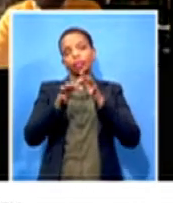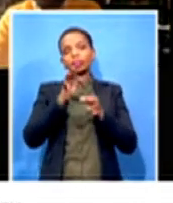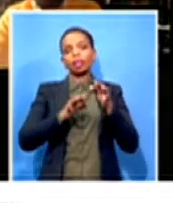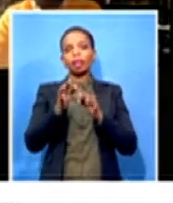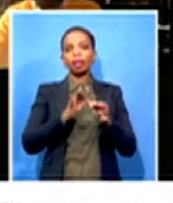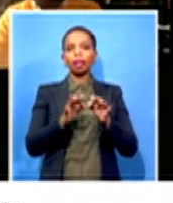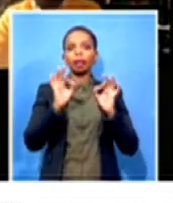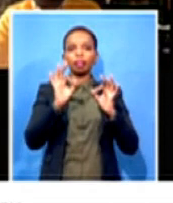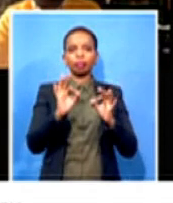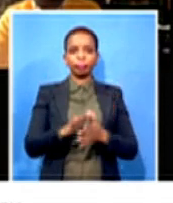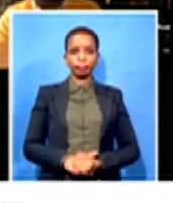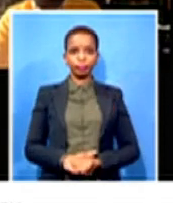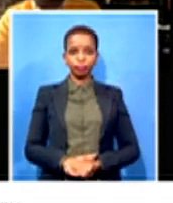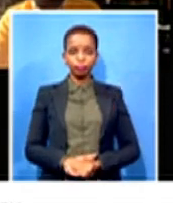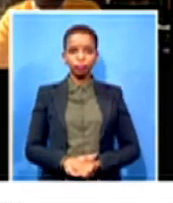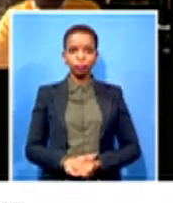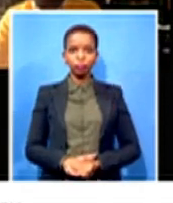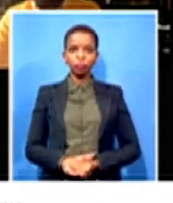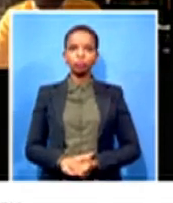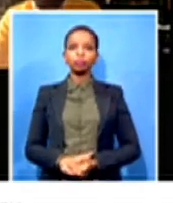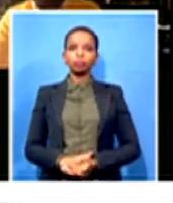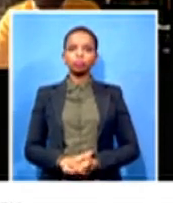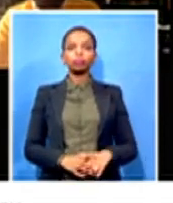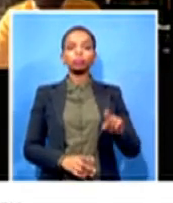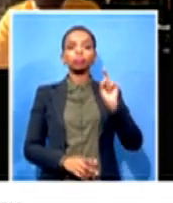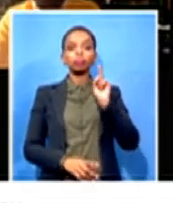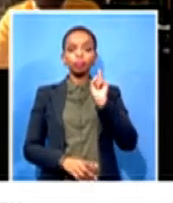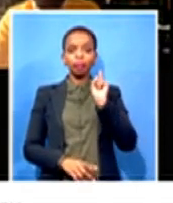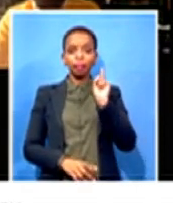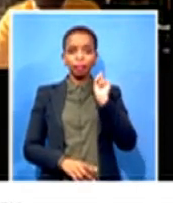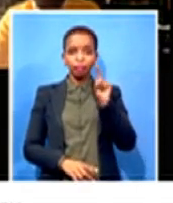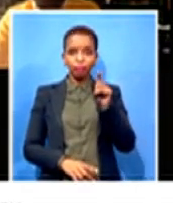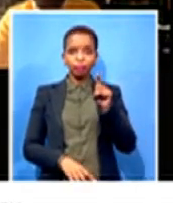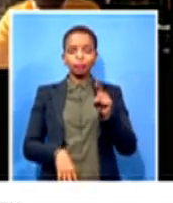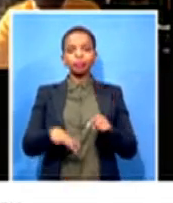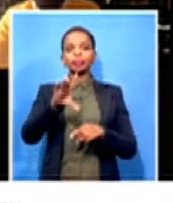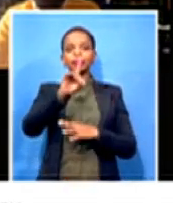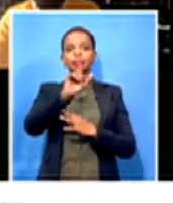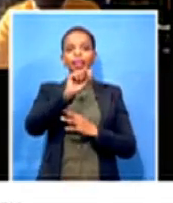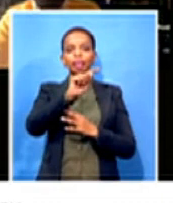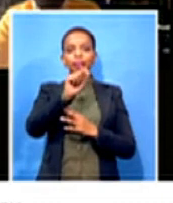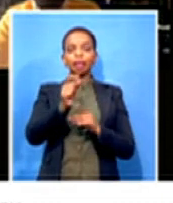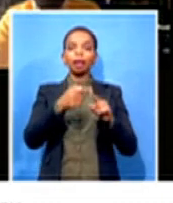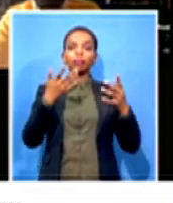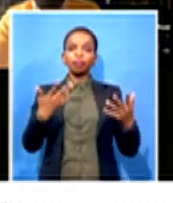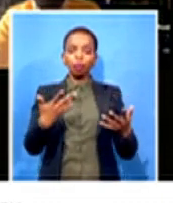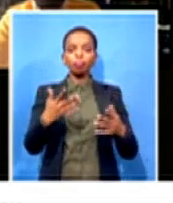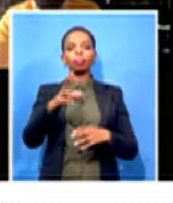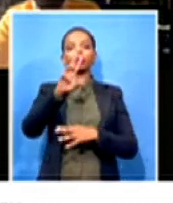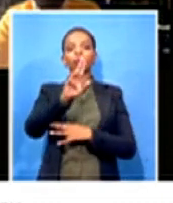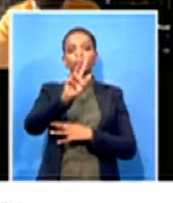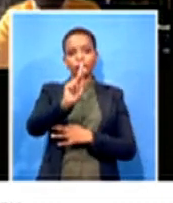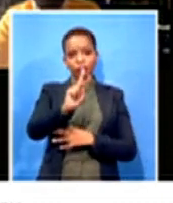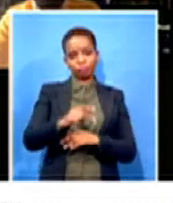on this graph, this is data from the UK. And this is data for people that were admitted, they